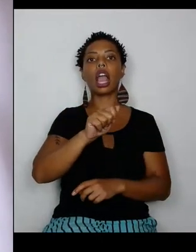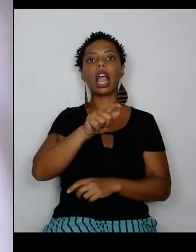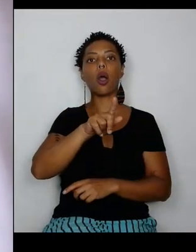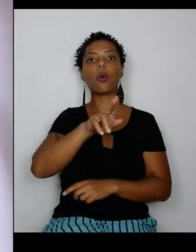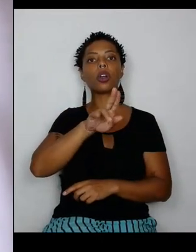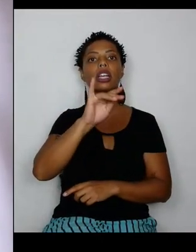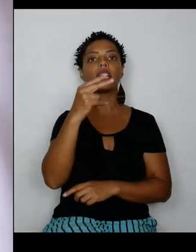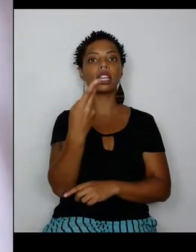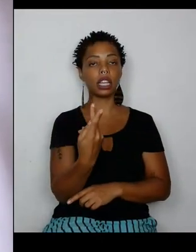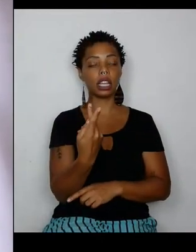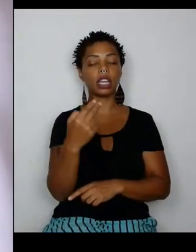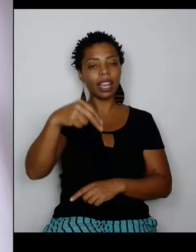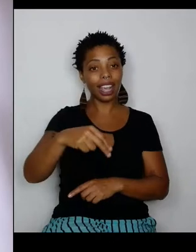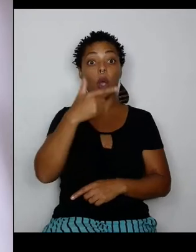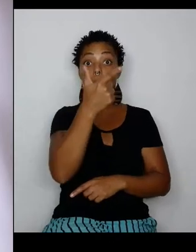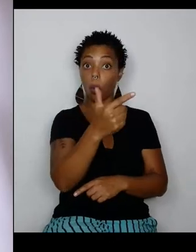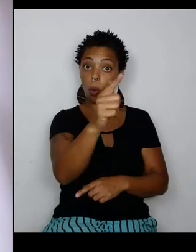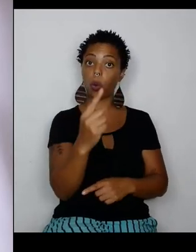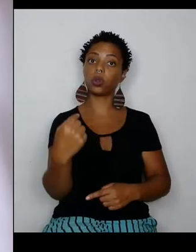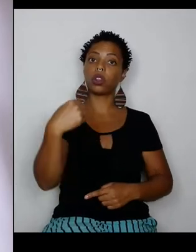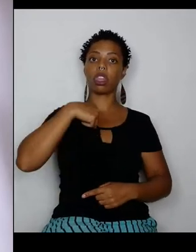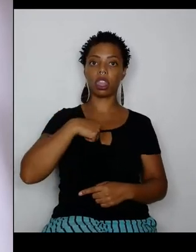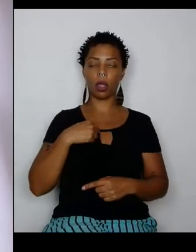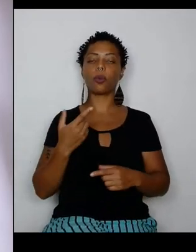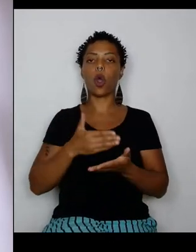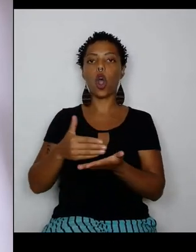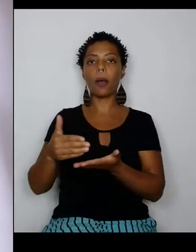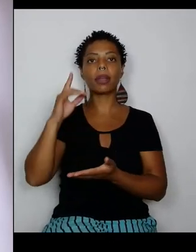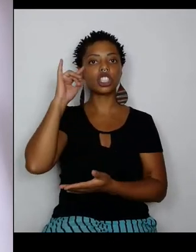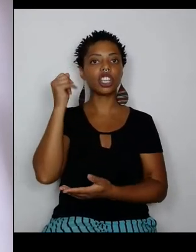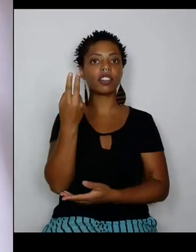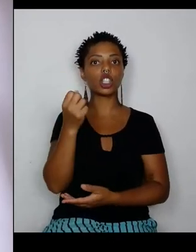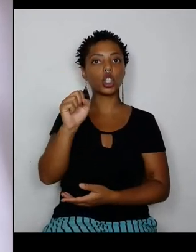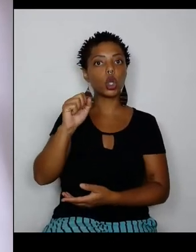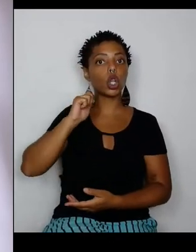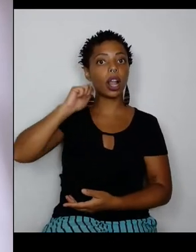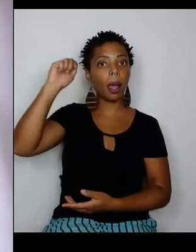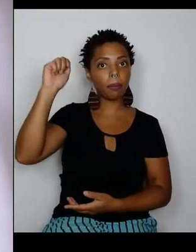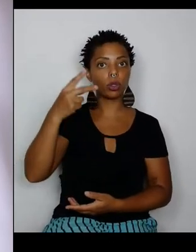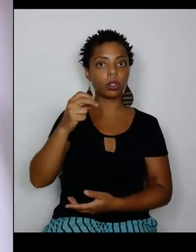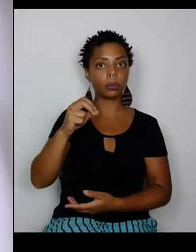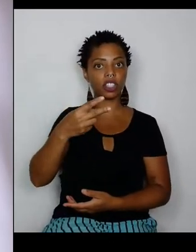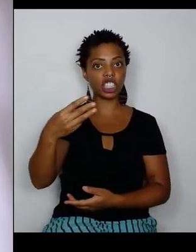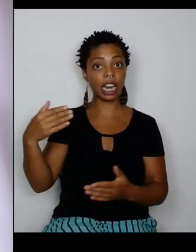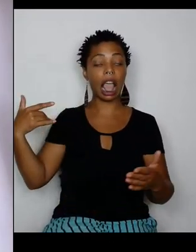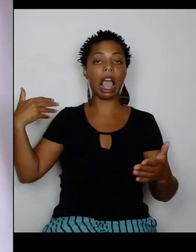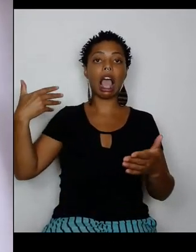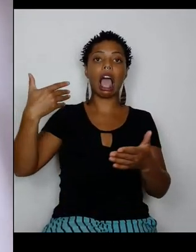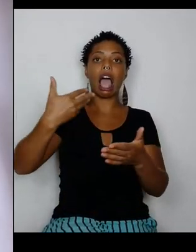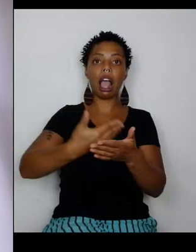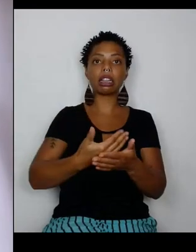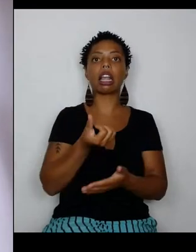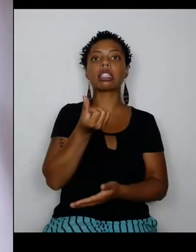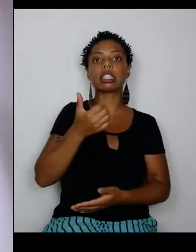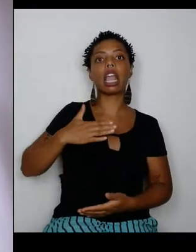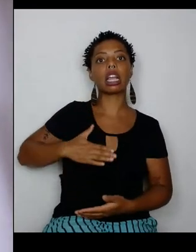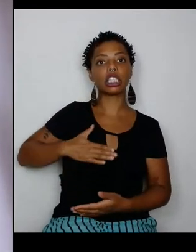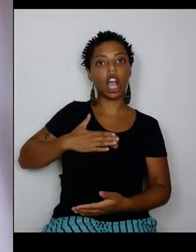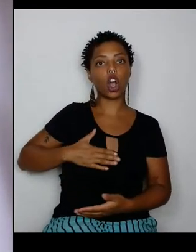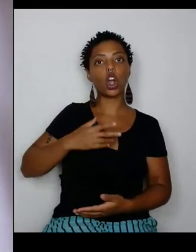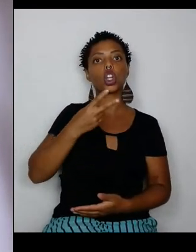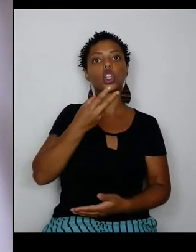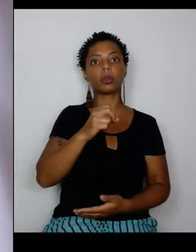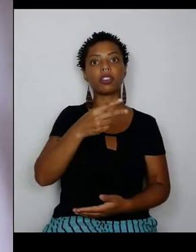entitled gogan the other enemy the opening should be on april the 28th and the